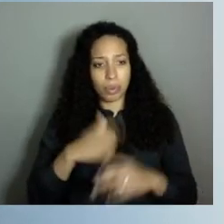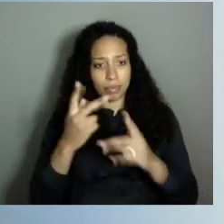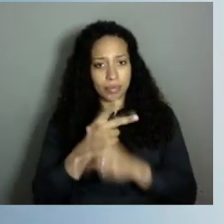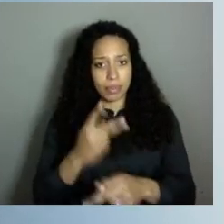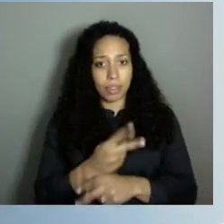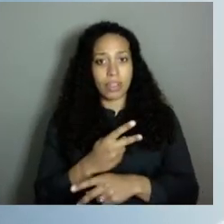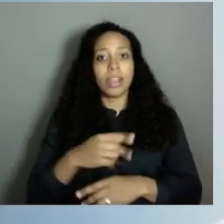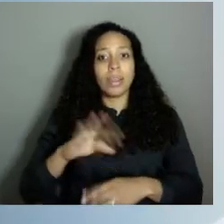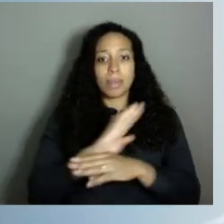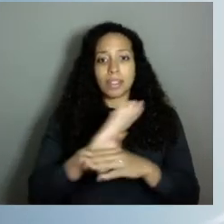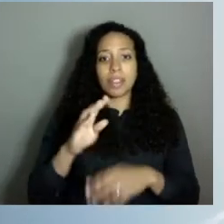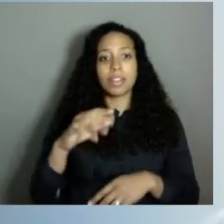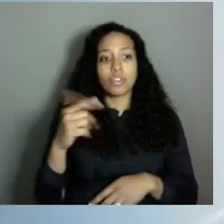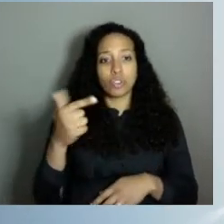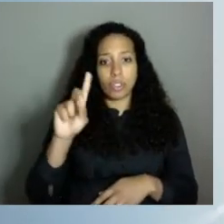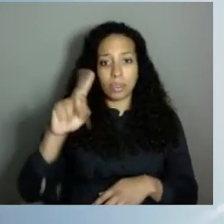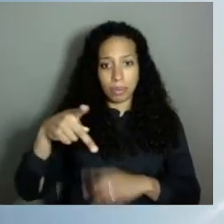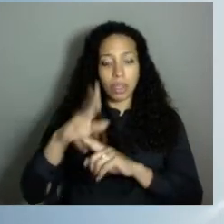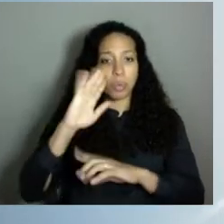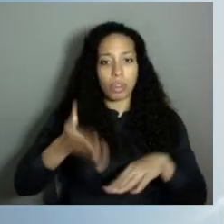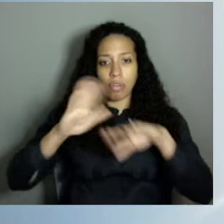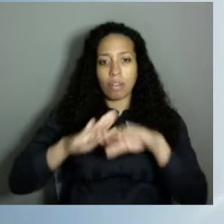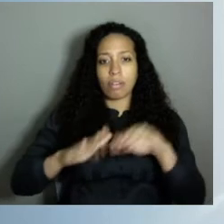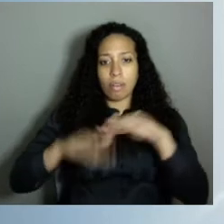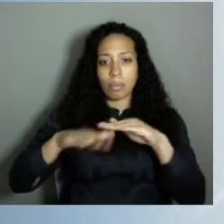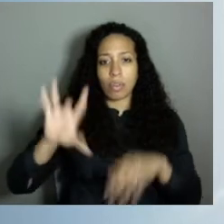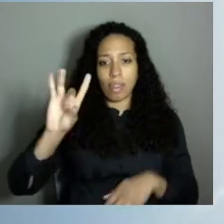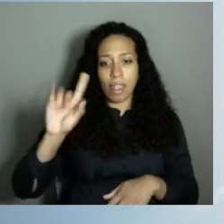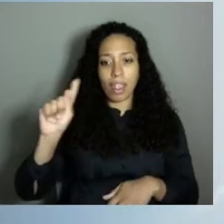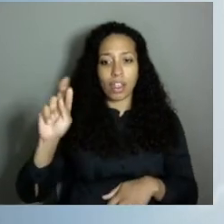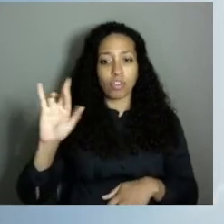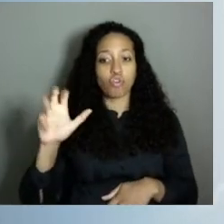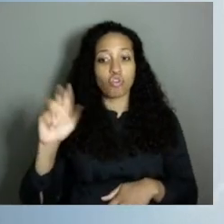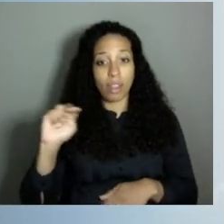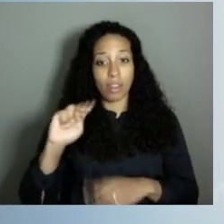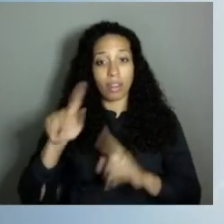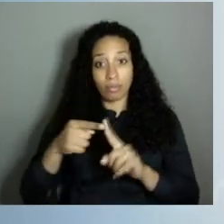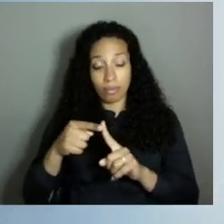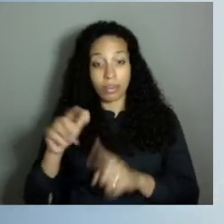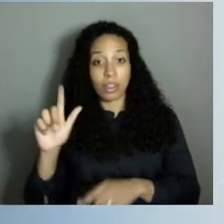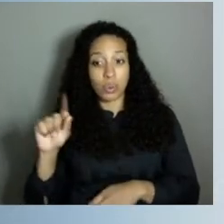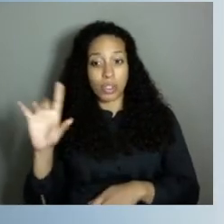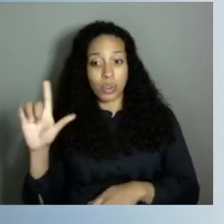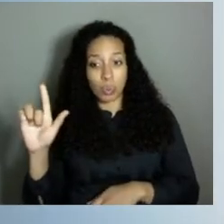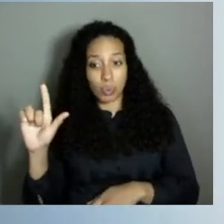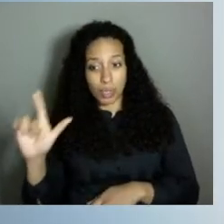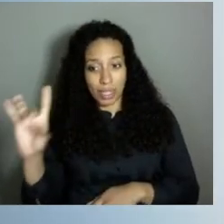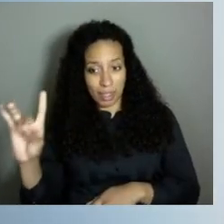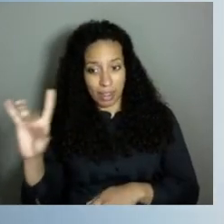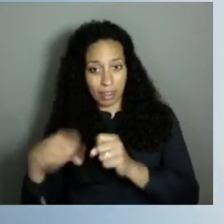would increase up to 8 trillion by 2028 if innovation mindset in